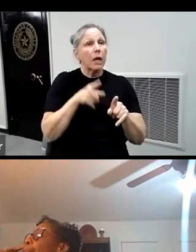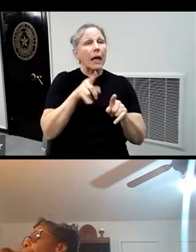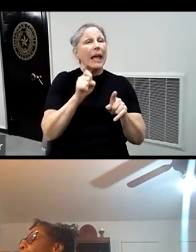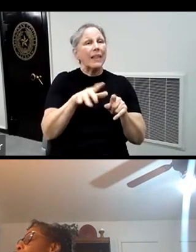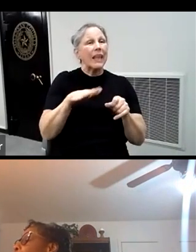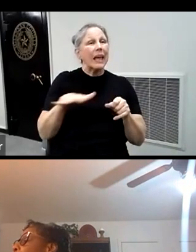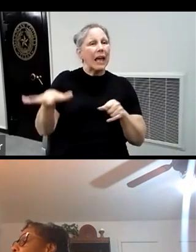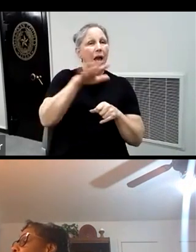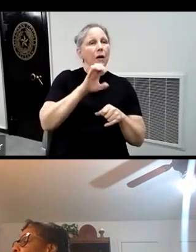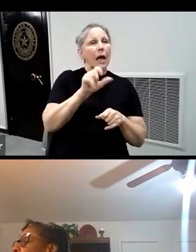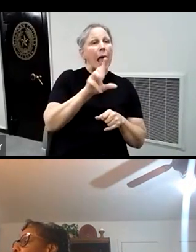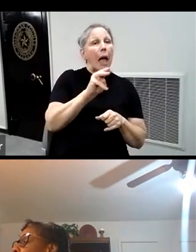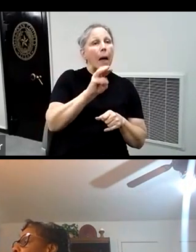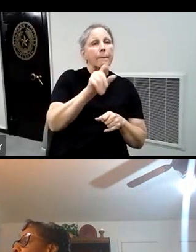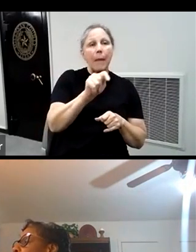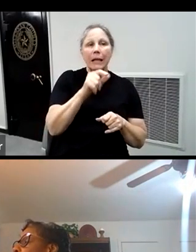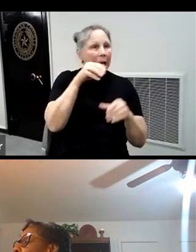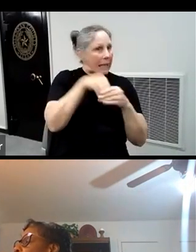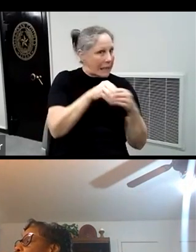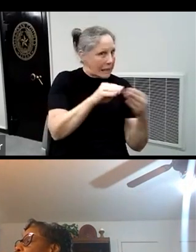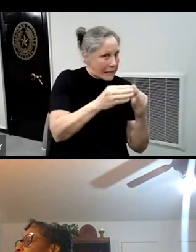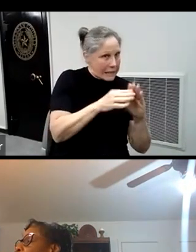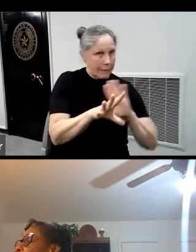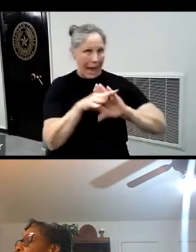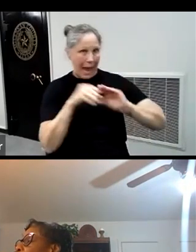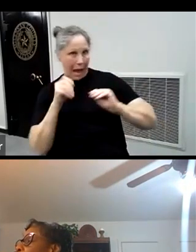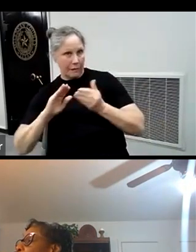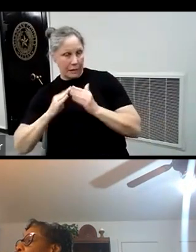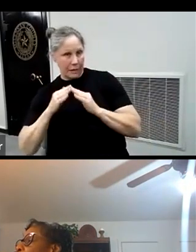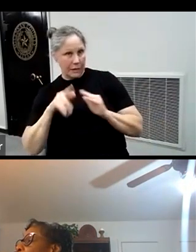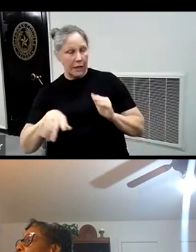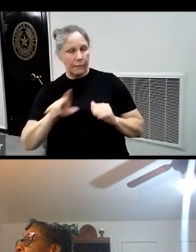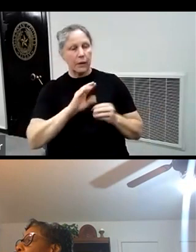unincorporated community of Elmont. This is number